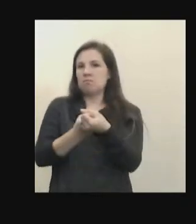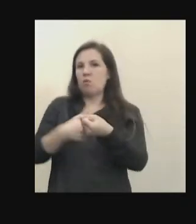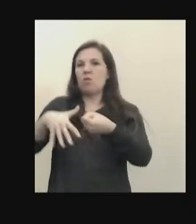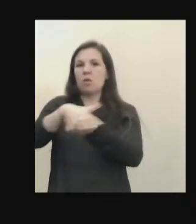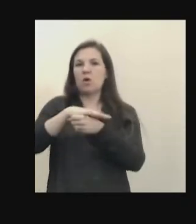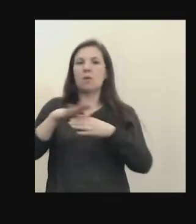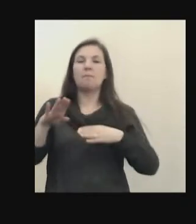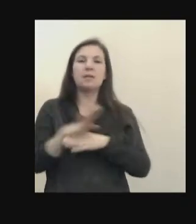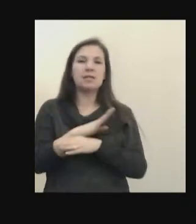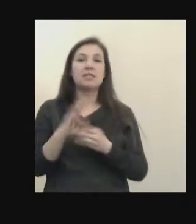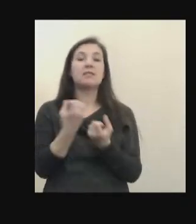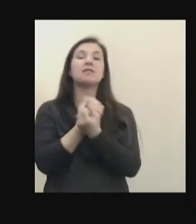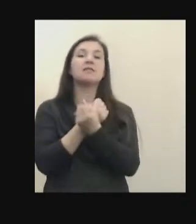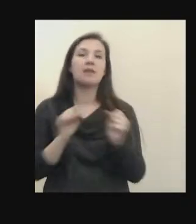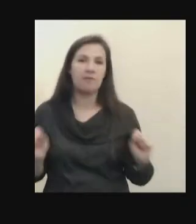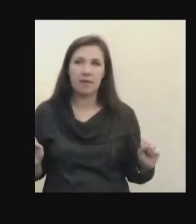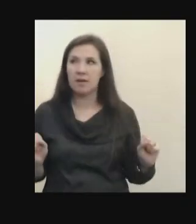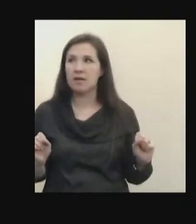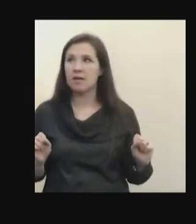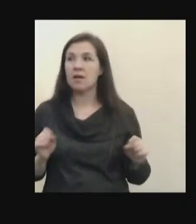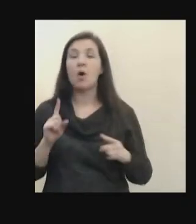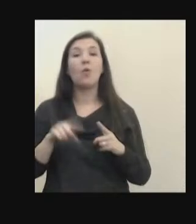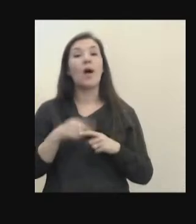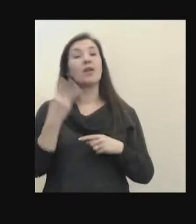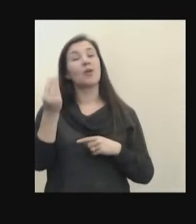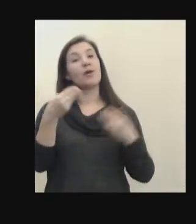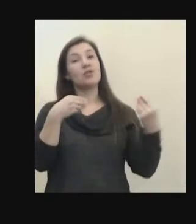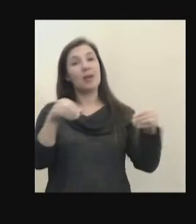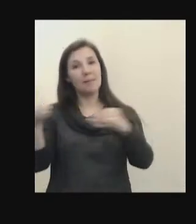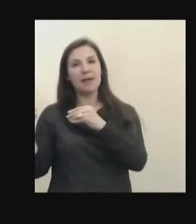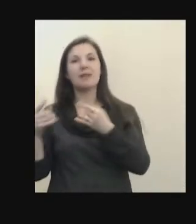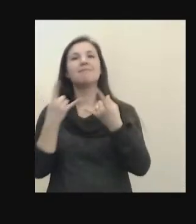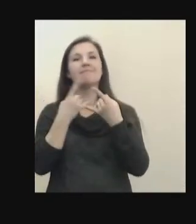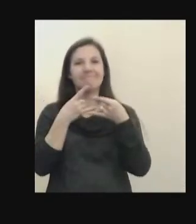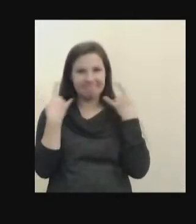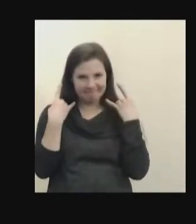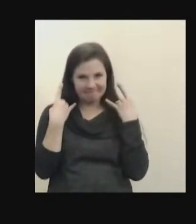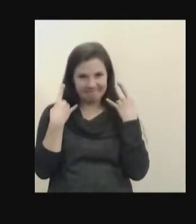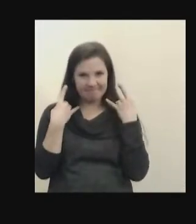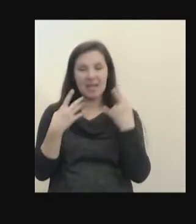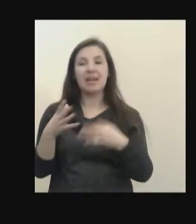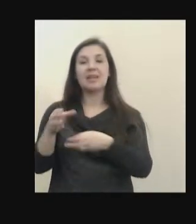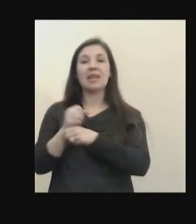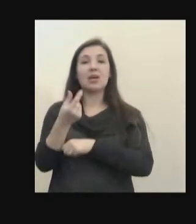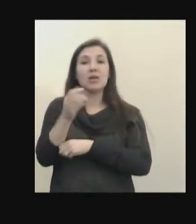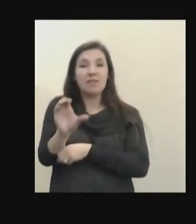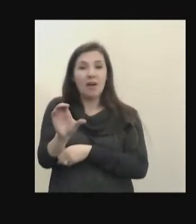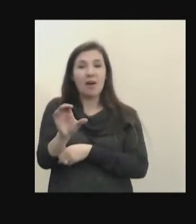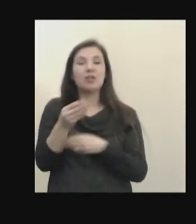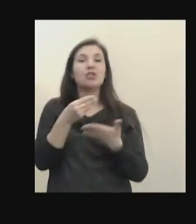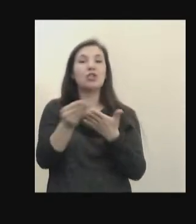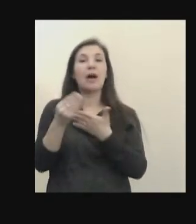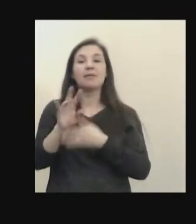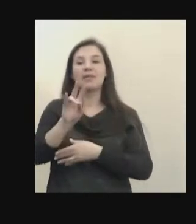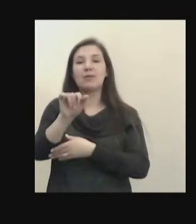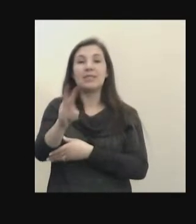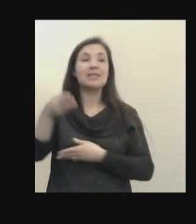do it safely. When you go shopping, wear your mask. Get your Shop 716 gift card and spend, spend, spend.